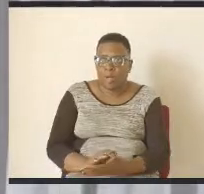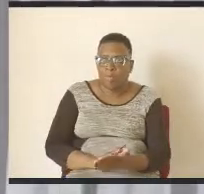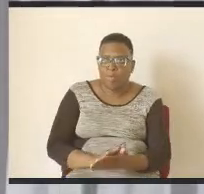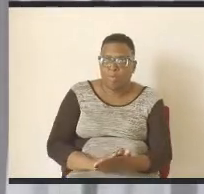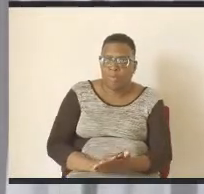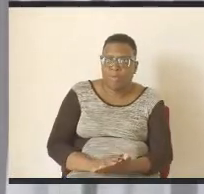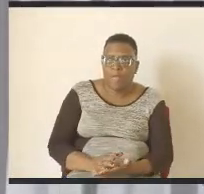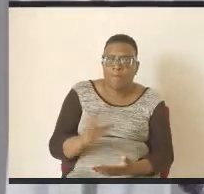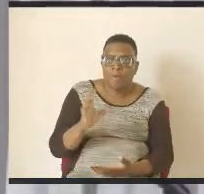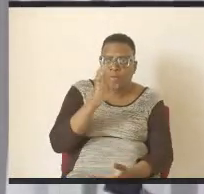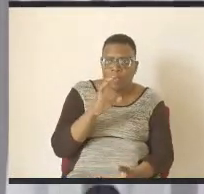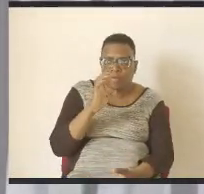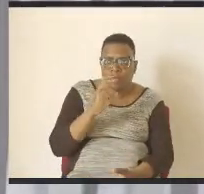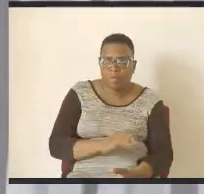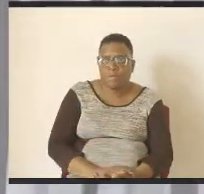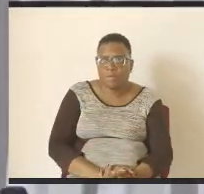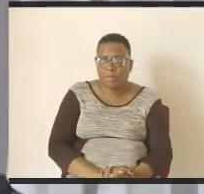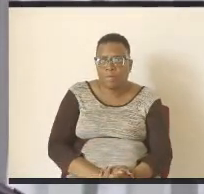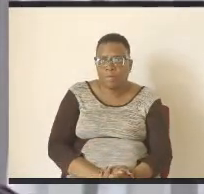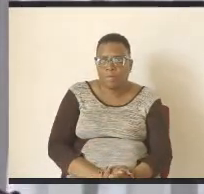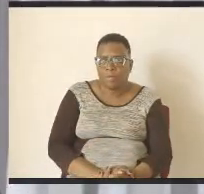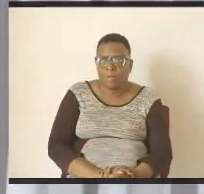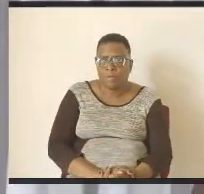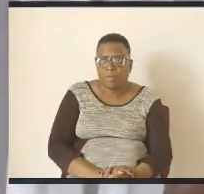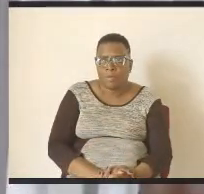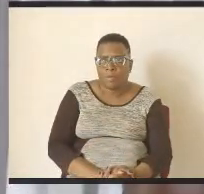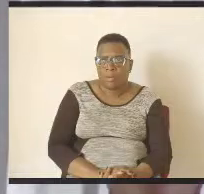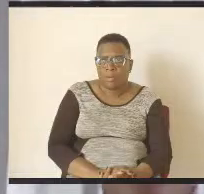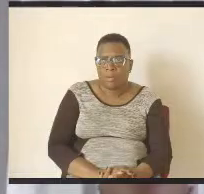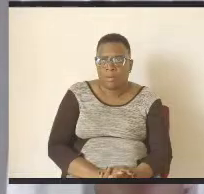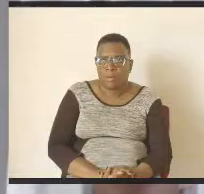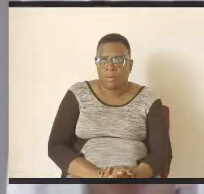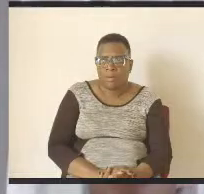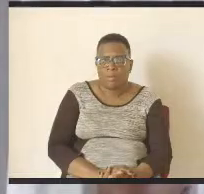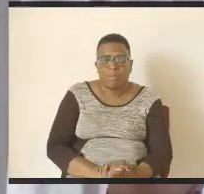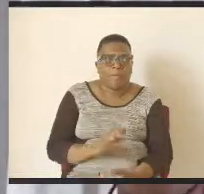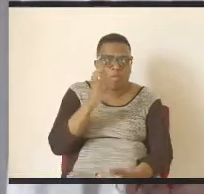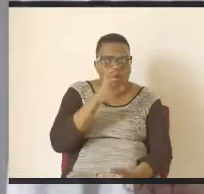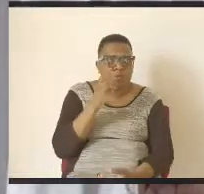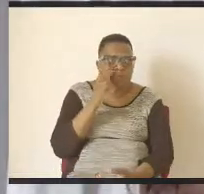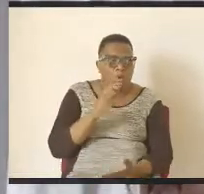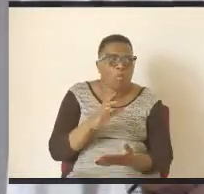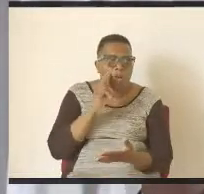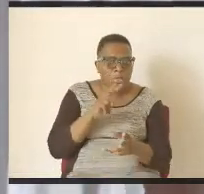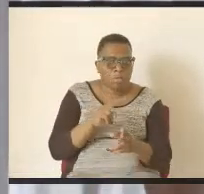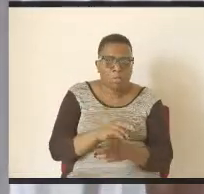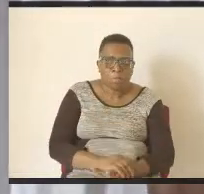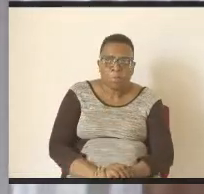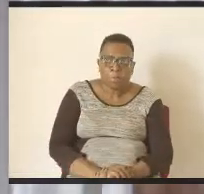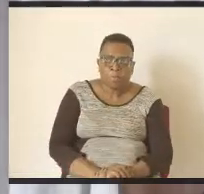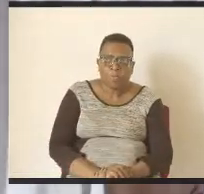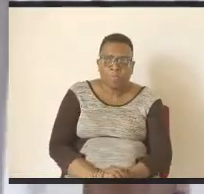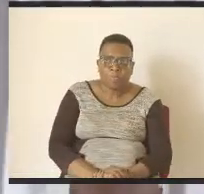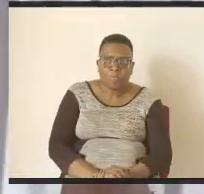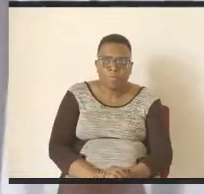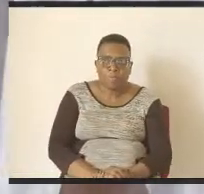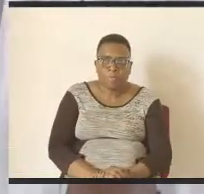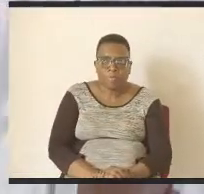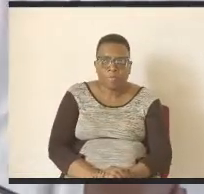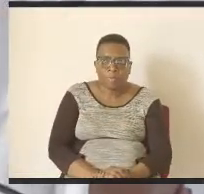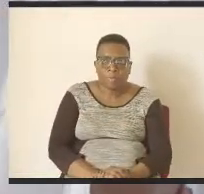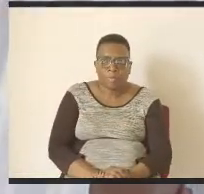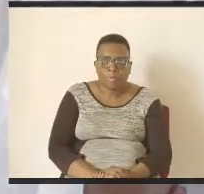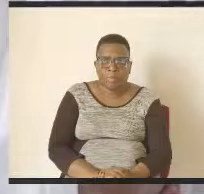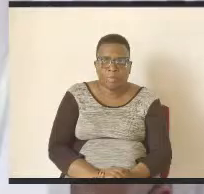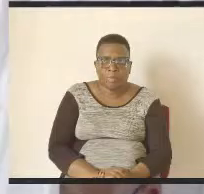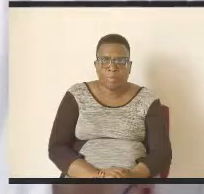this? Endure all the suffering just so that it can be business as usual in our lives without a consequence? Think